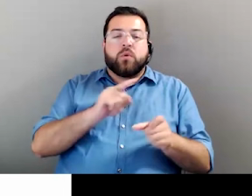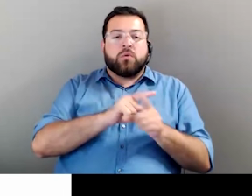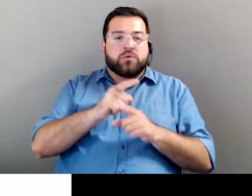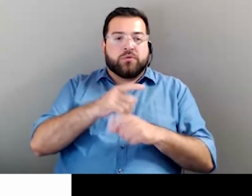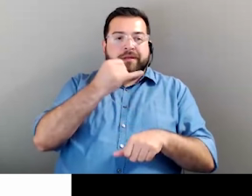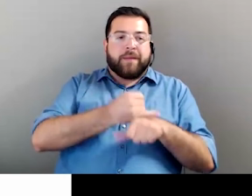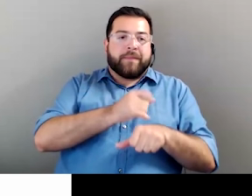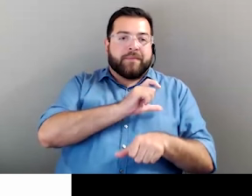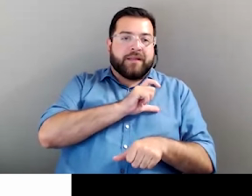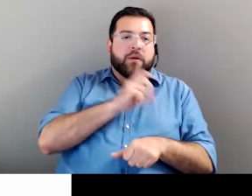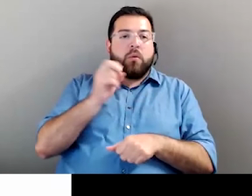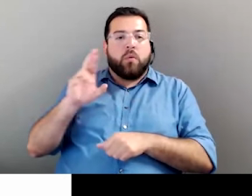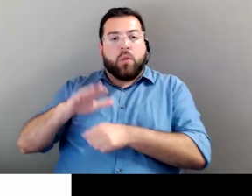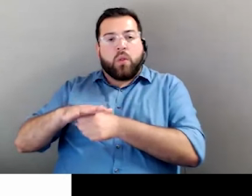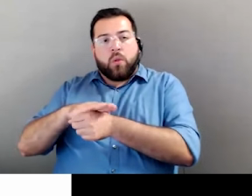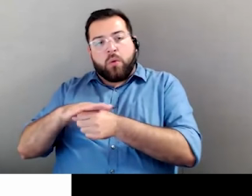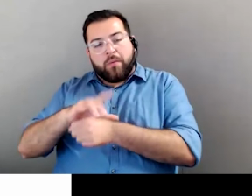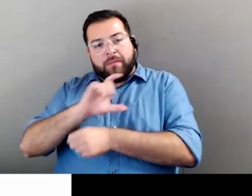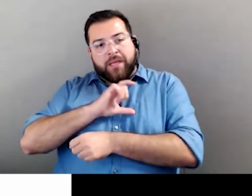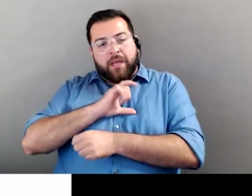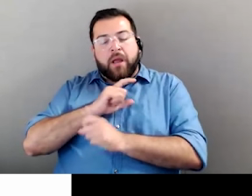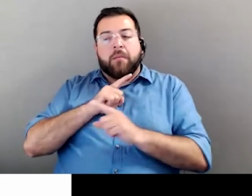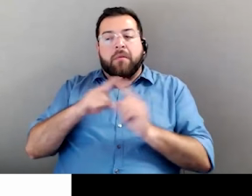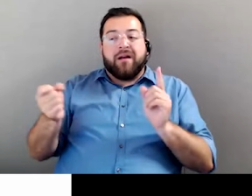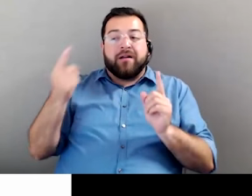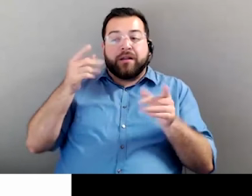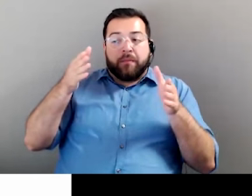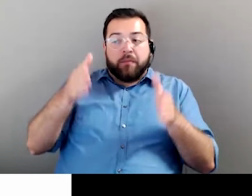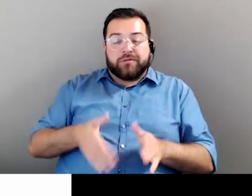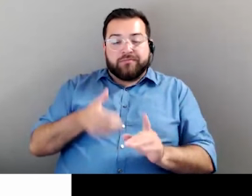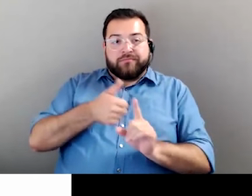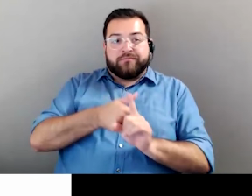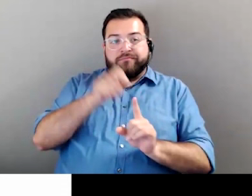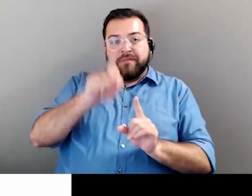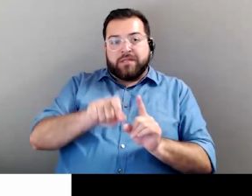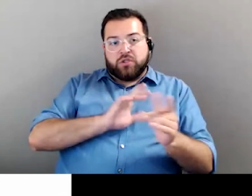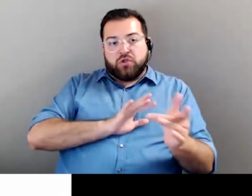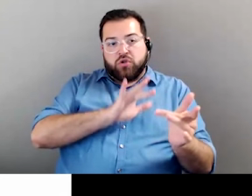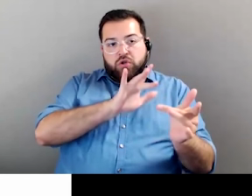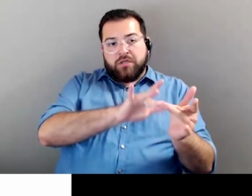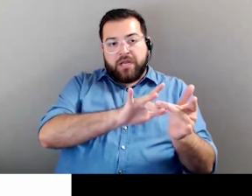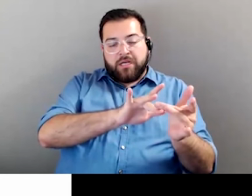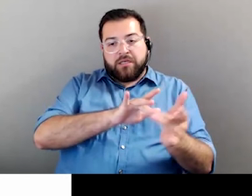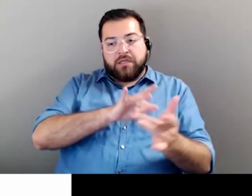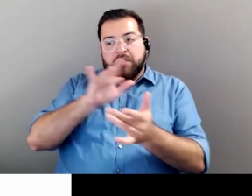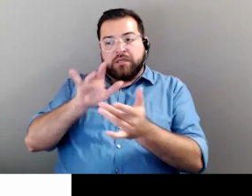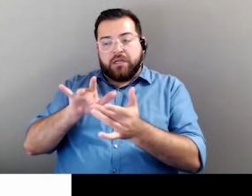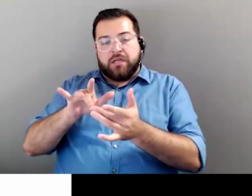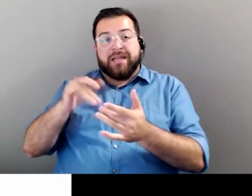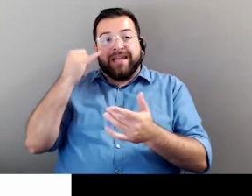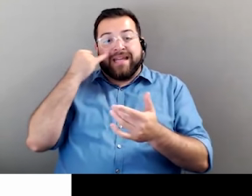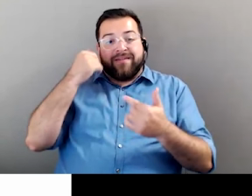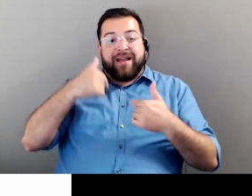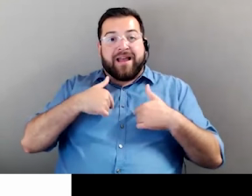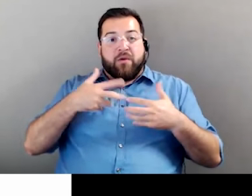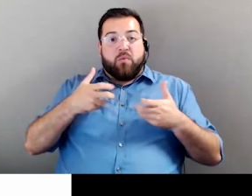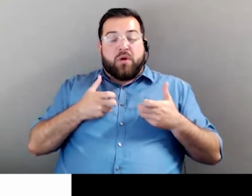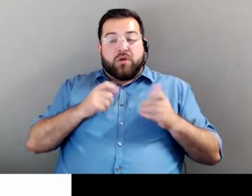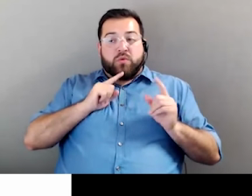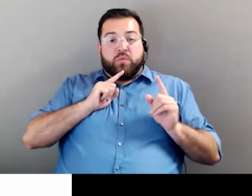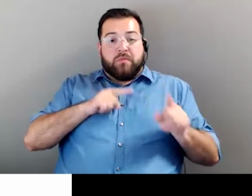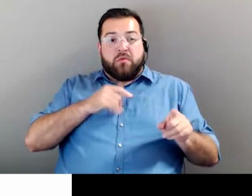or local police department, but the individual must contact or with their consent, you can contact. Oh,